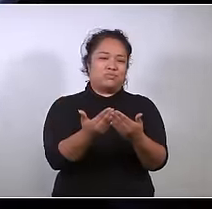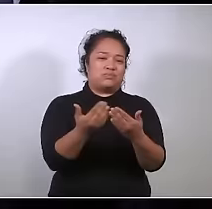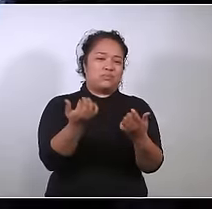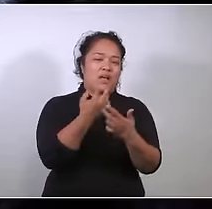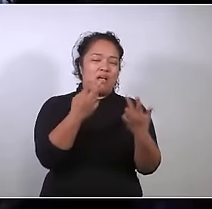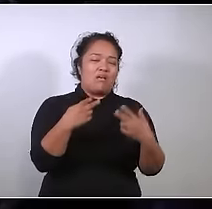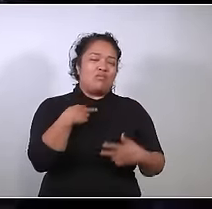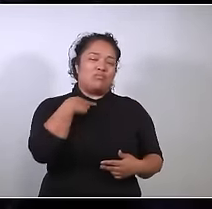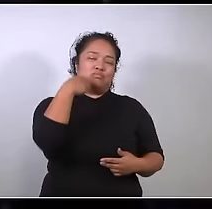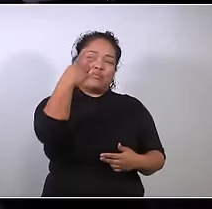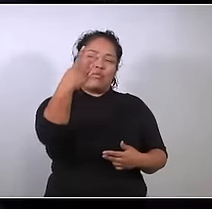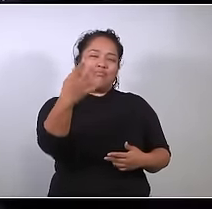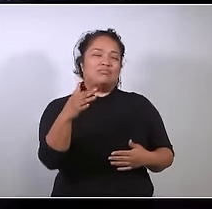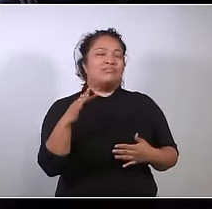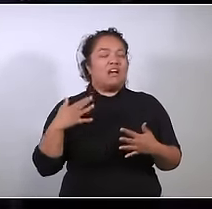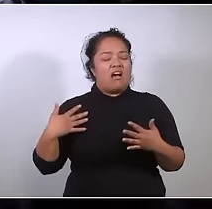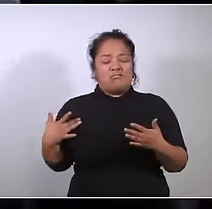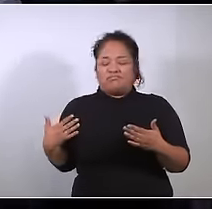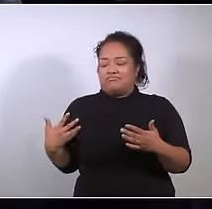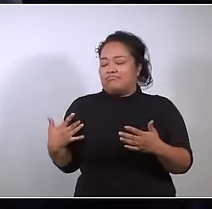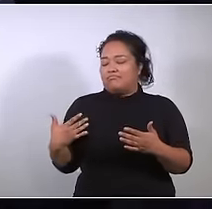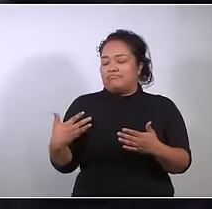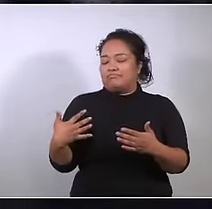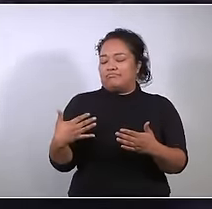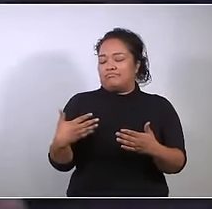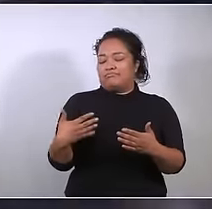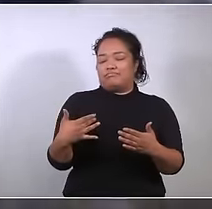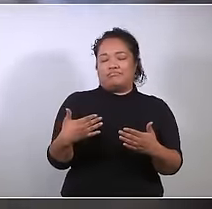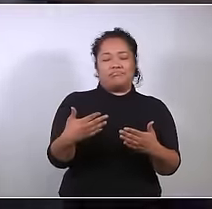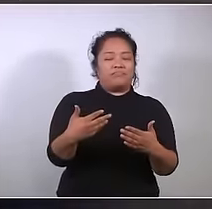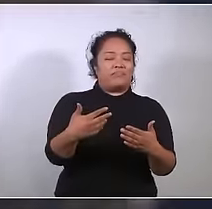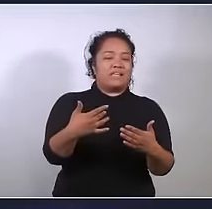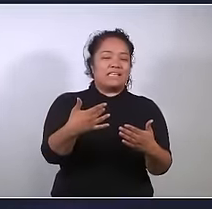every voice, can we say that? After all.